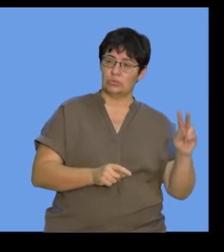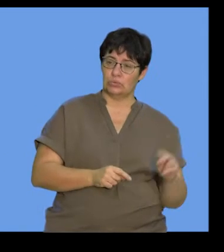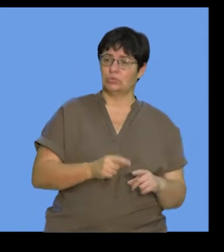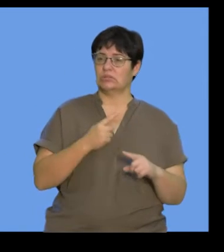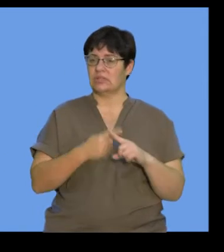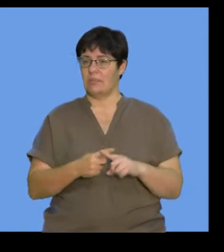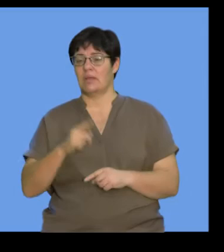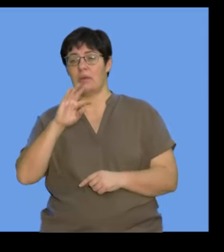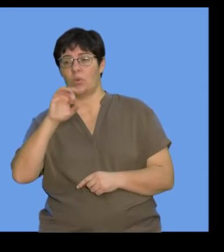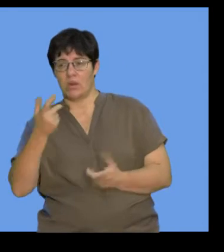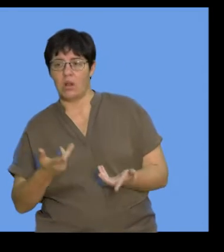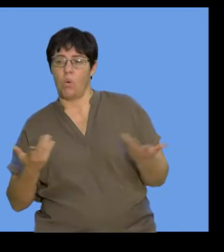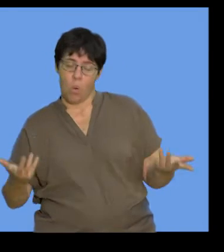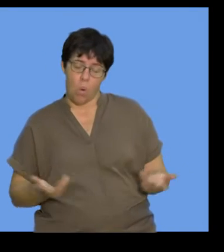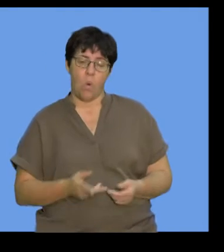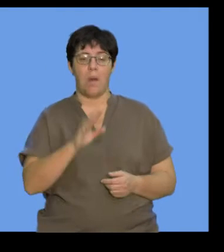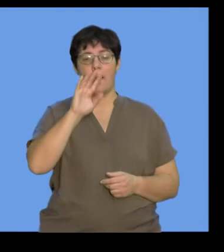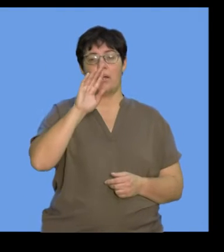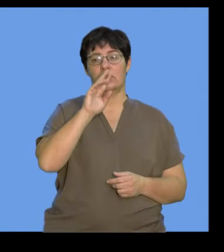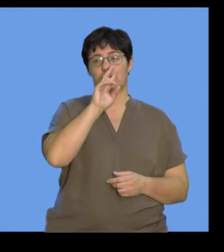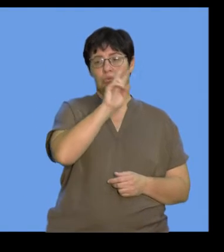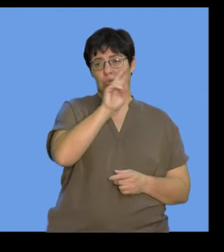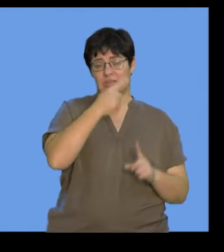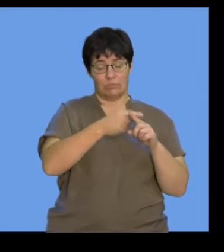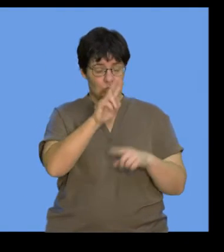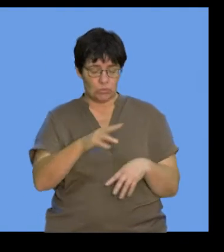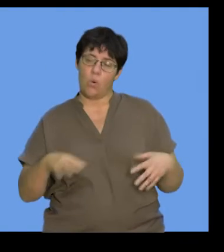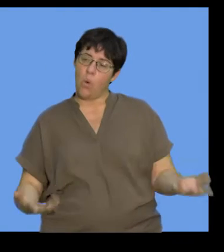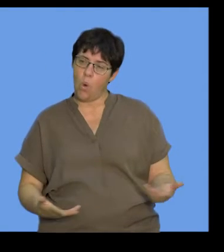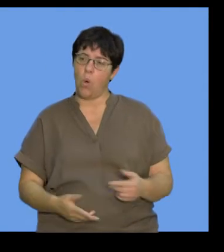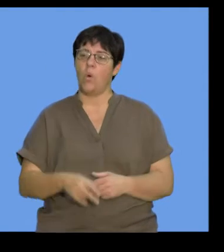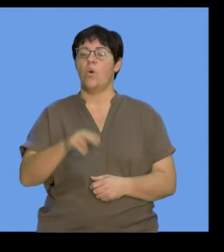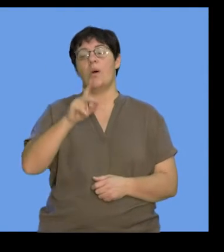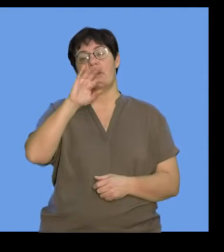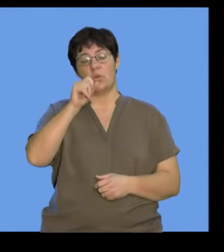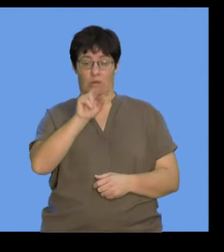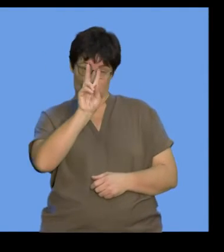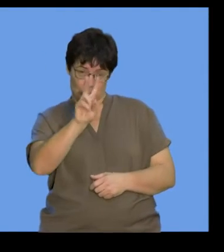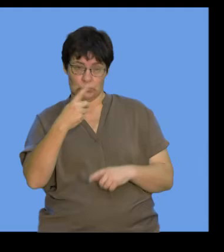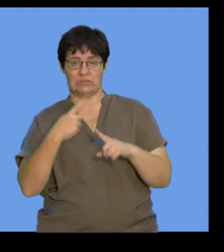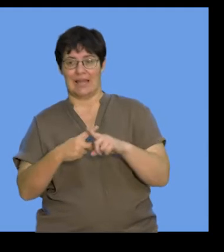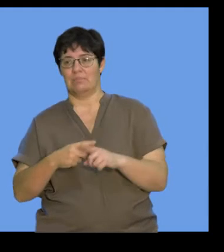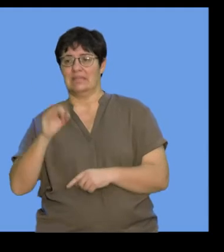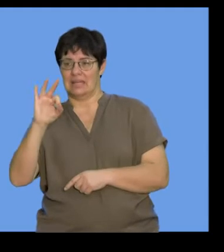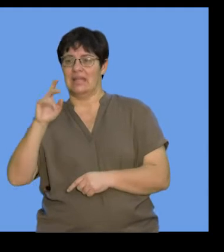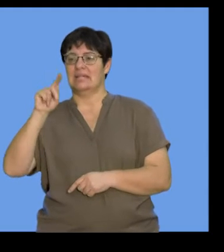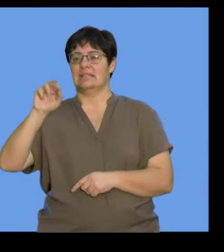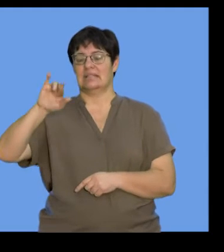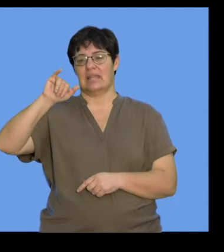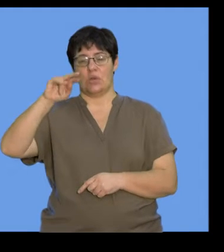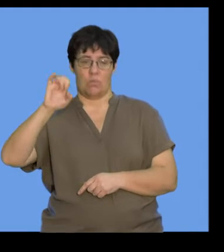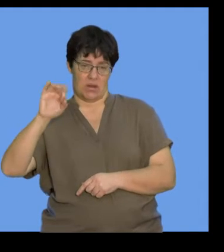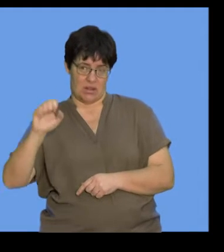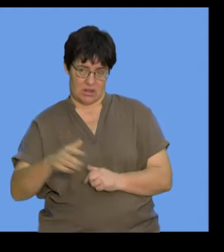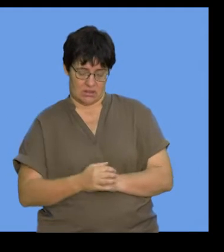lastly a binomial and a trinomial. And trinomial, you know, it's 3 terms. We're also going to look at some